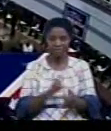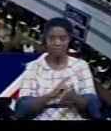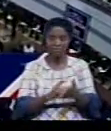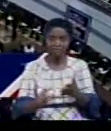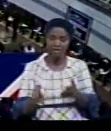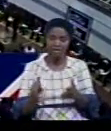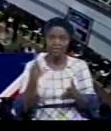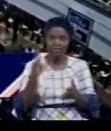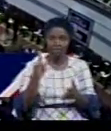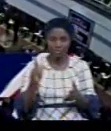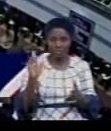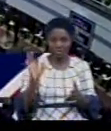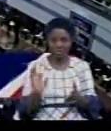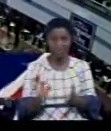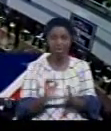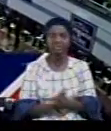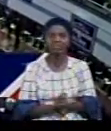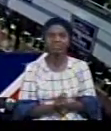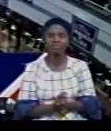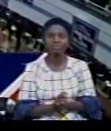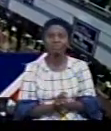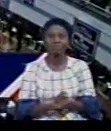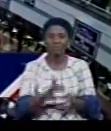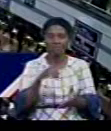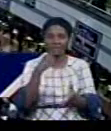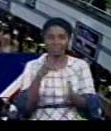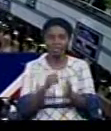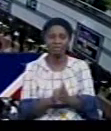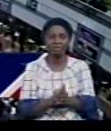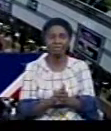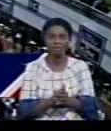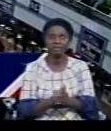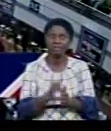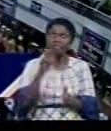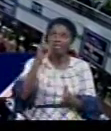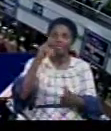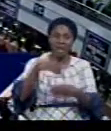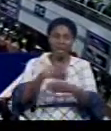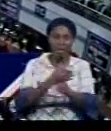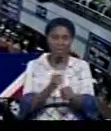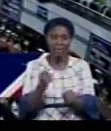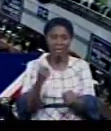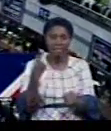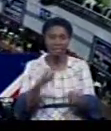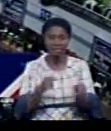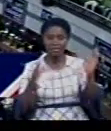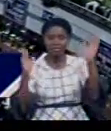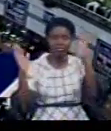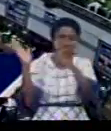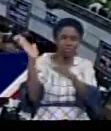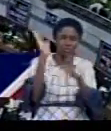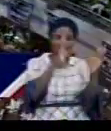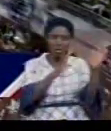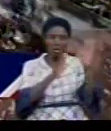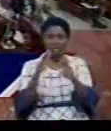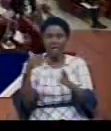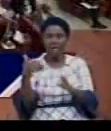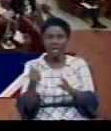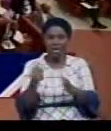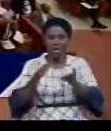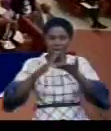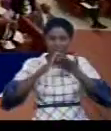verse 29, it says, he maketh the storm a